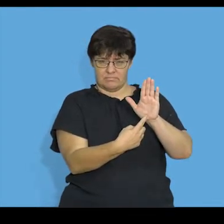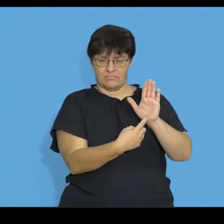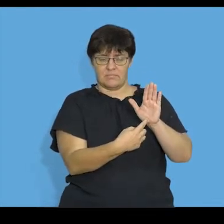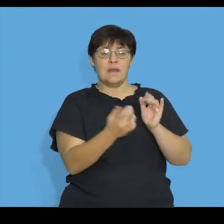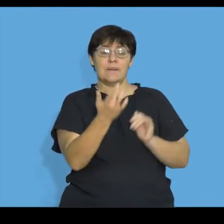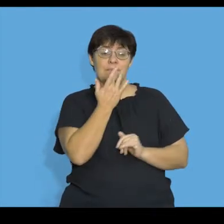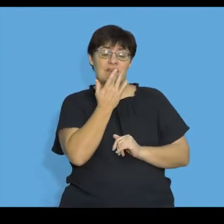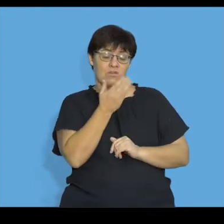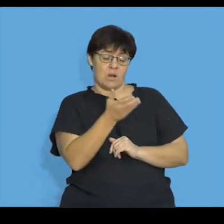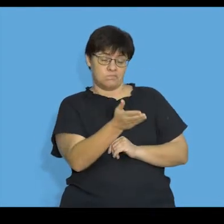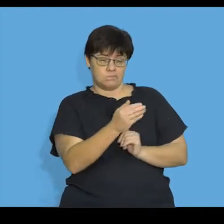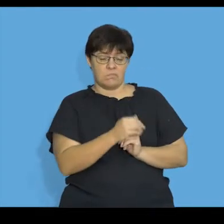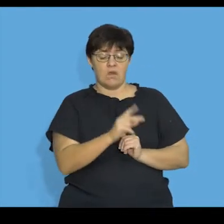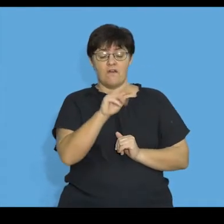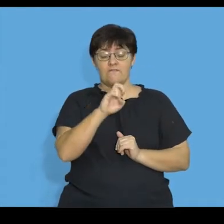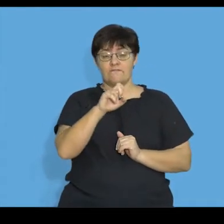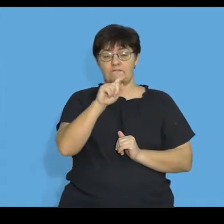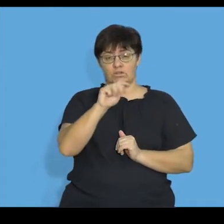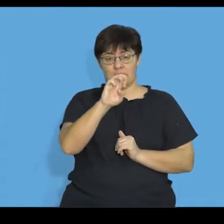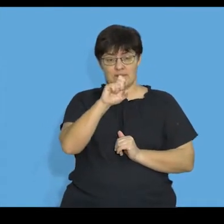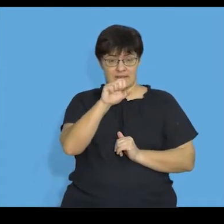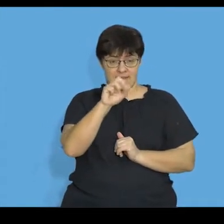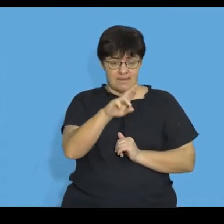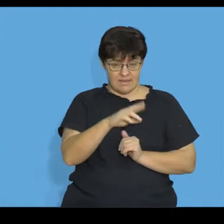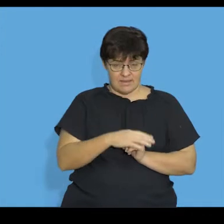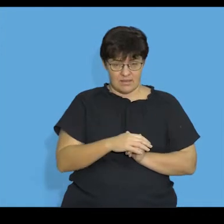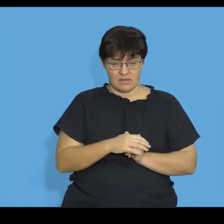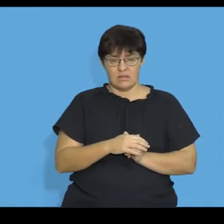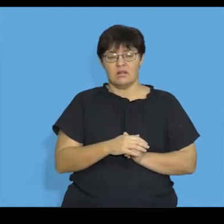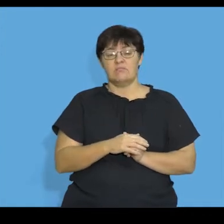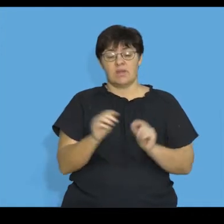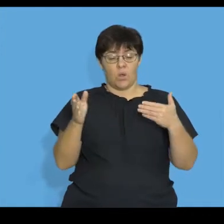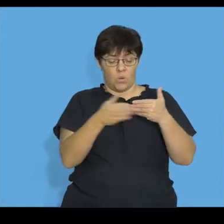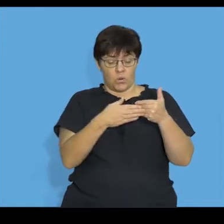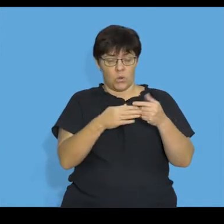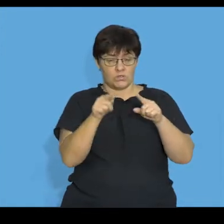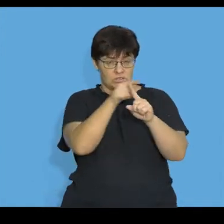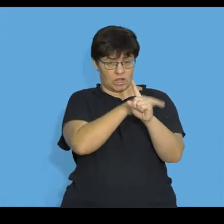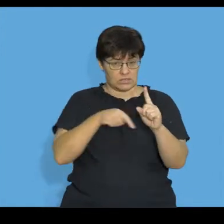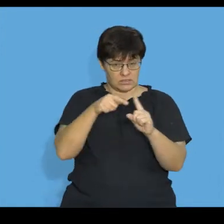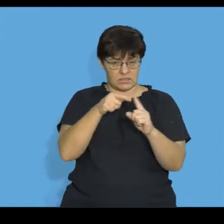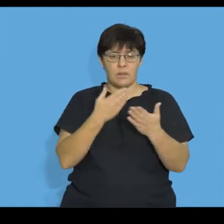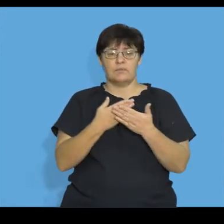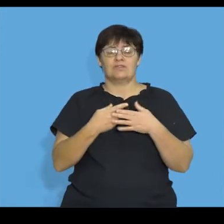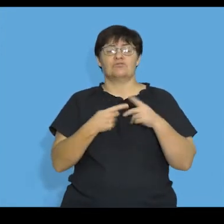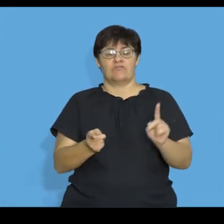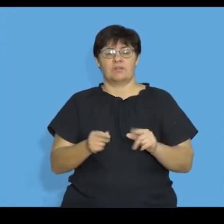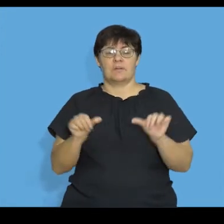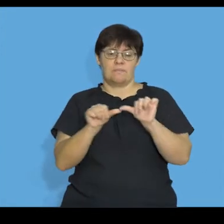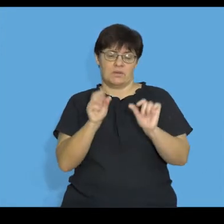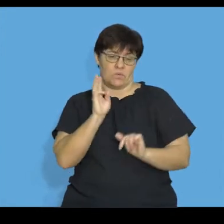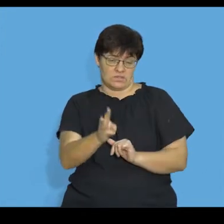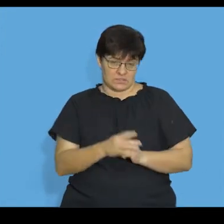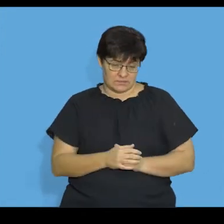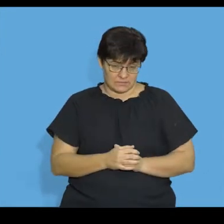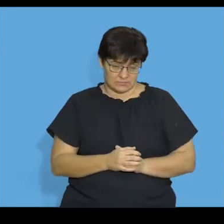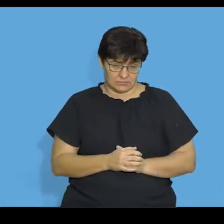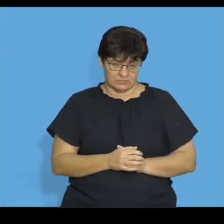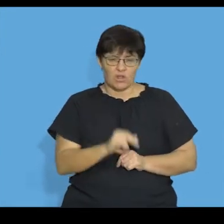battery in it, a voltmeter, and it's measuring in the closed circuit a potential difference. I want to just quickly look